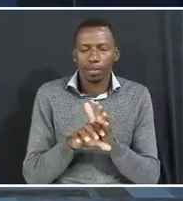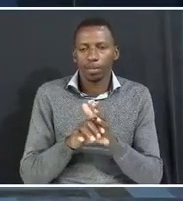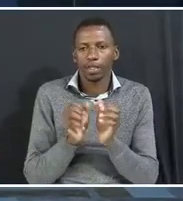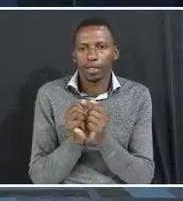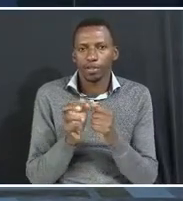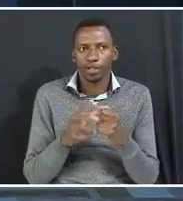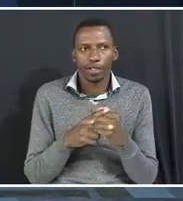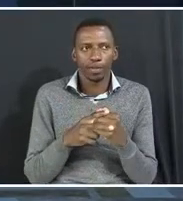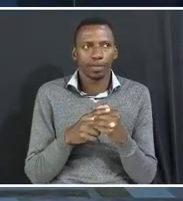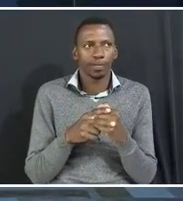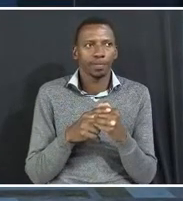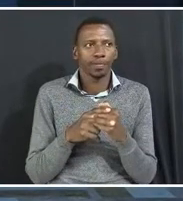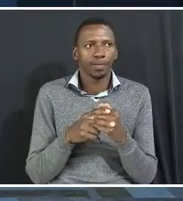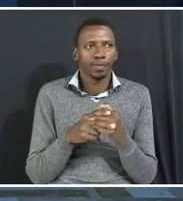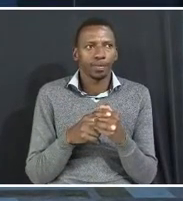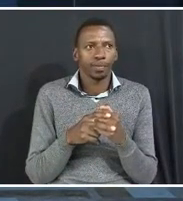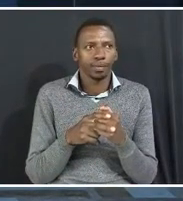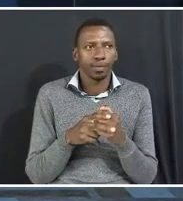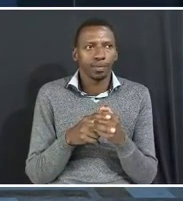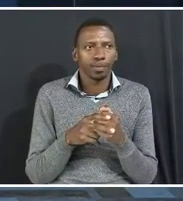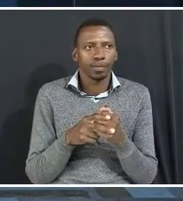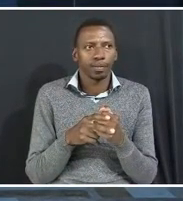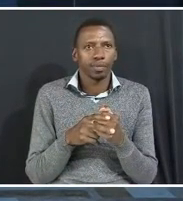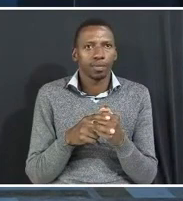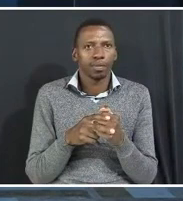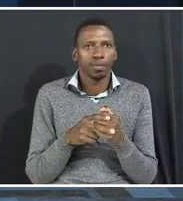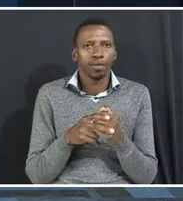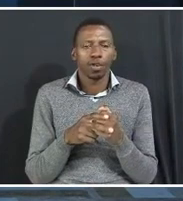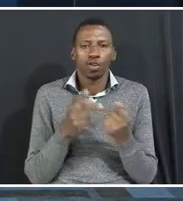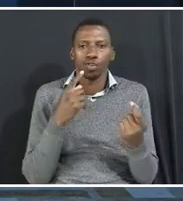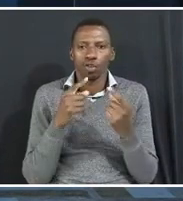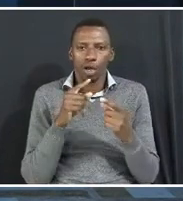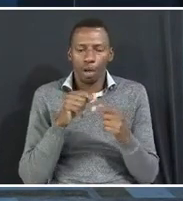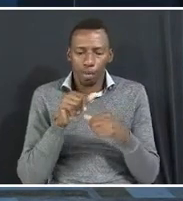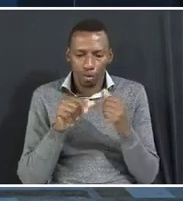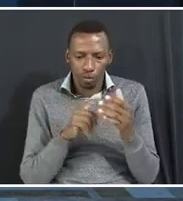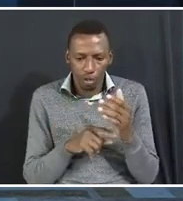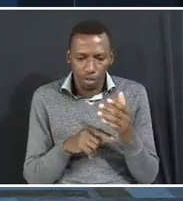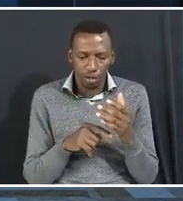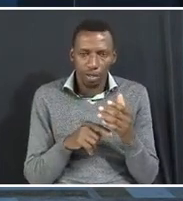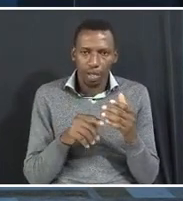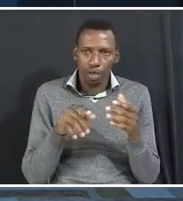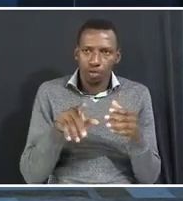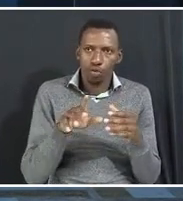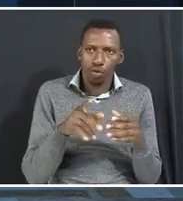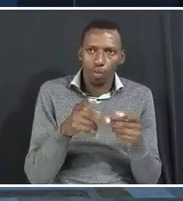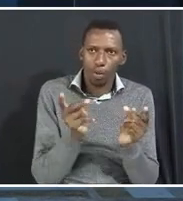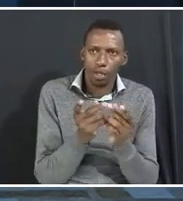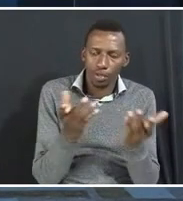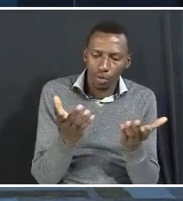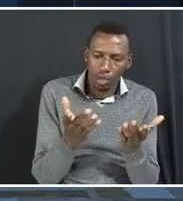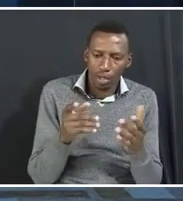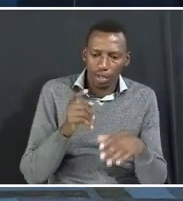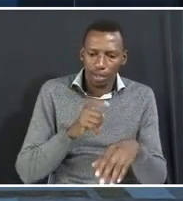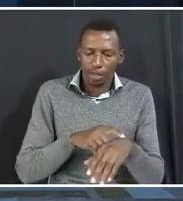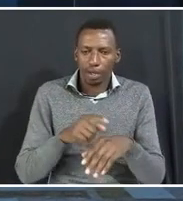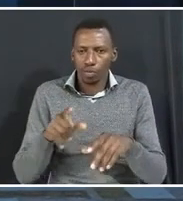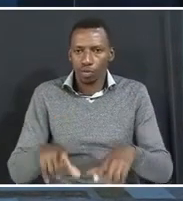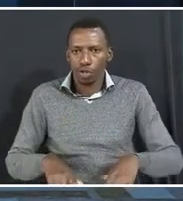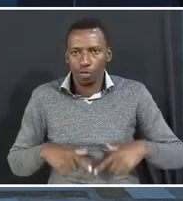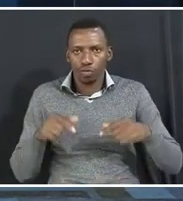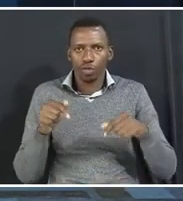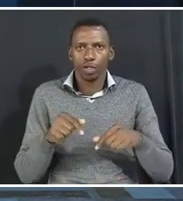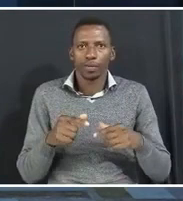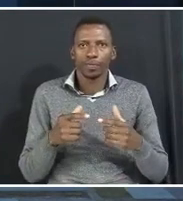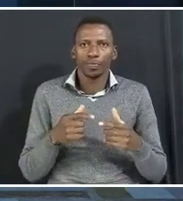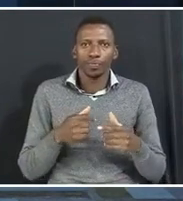me Acts 17, talking about where you reside and the time you're living today, as you are alive today.